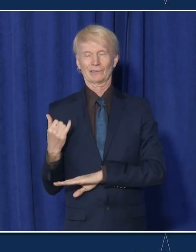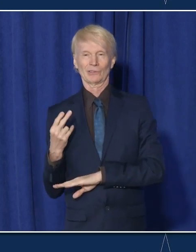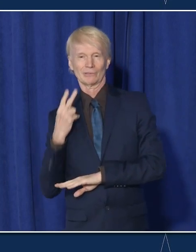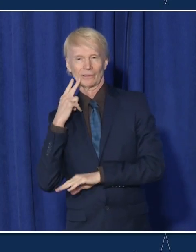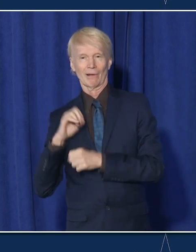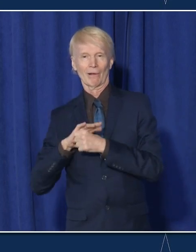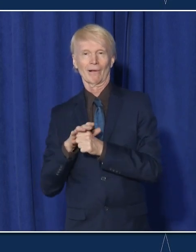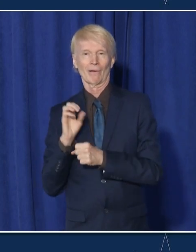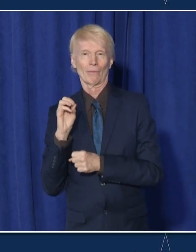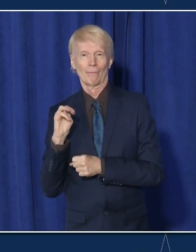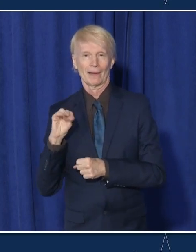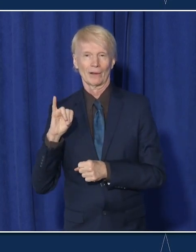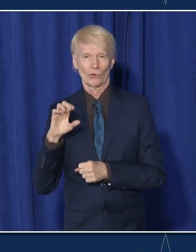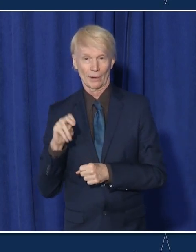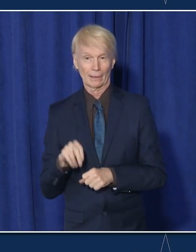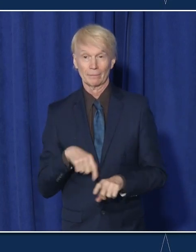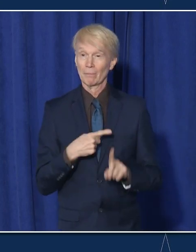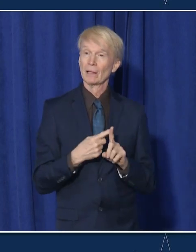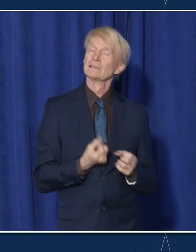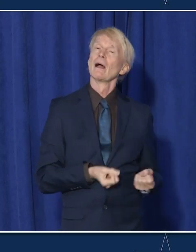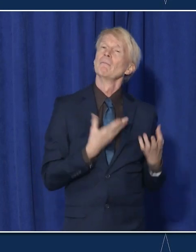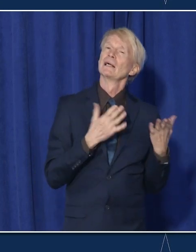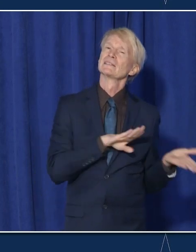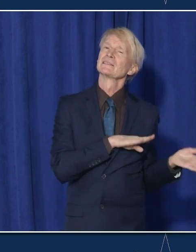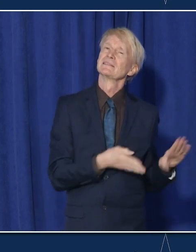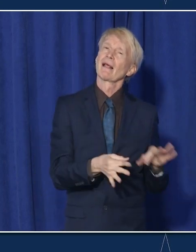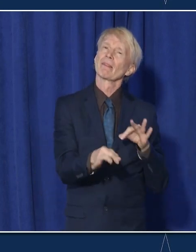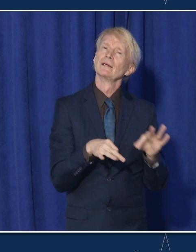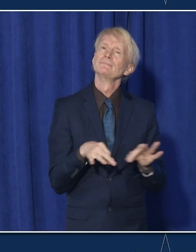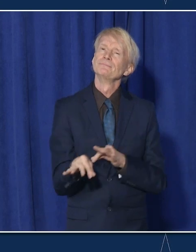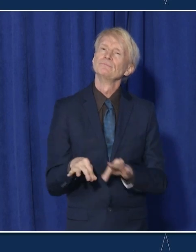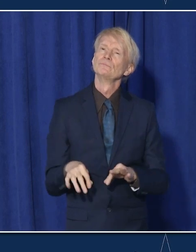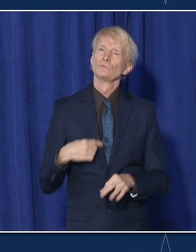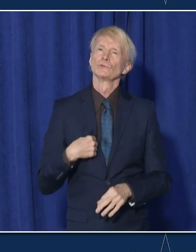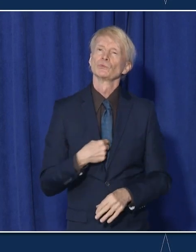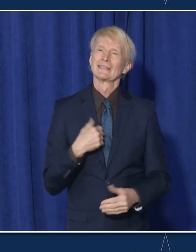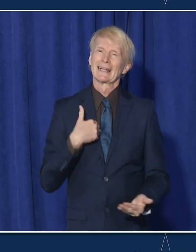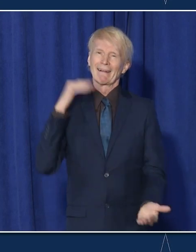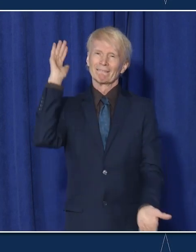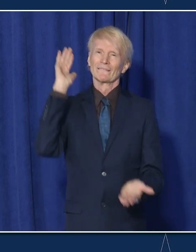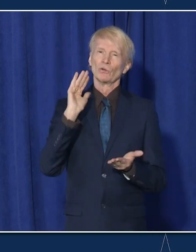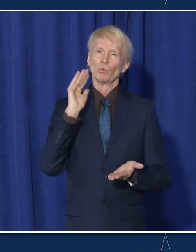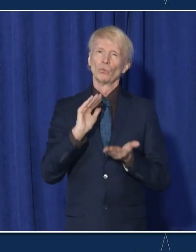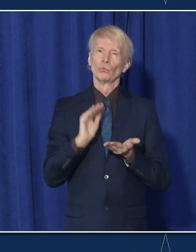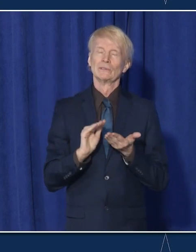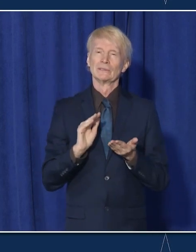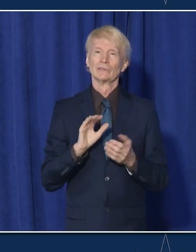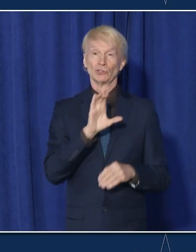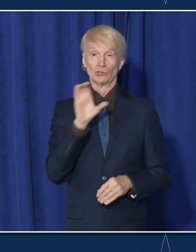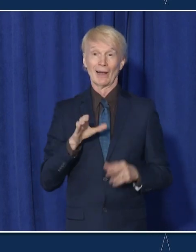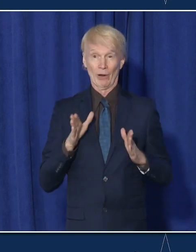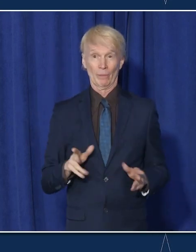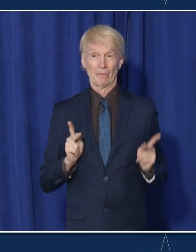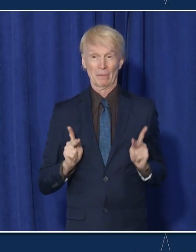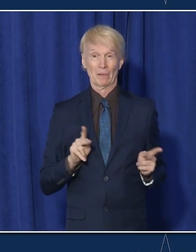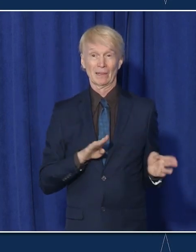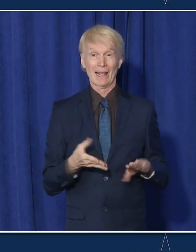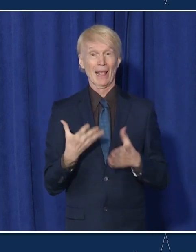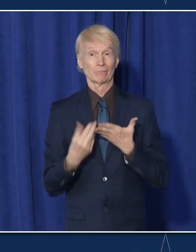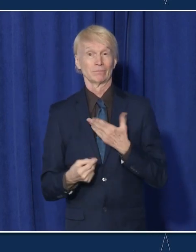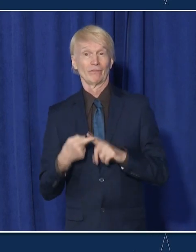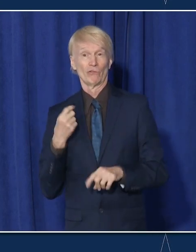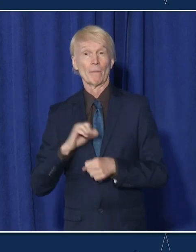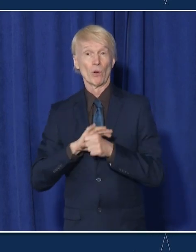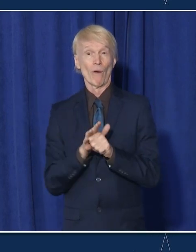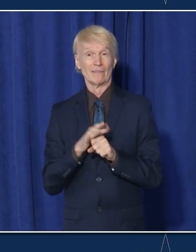what's happening with our deaths. We have the fewest number of Chicagoans dying of COVID right now